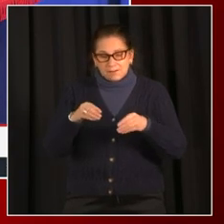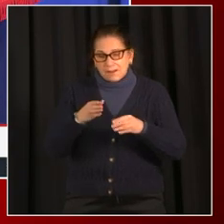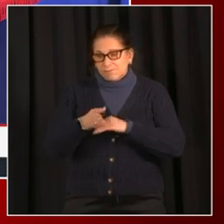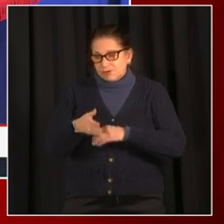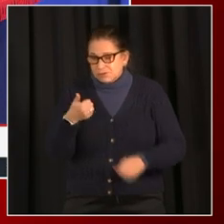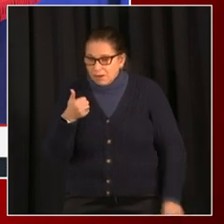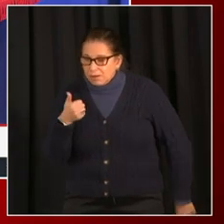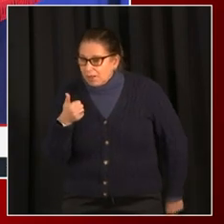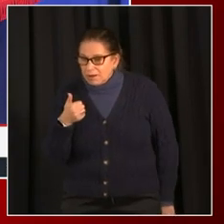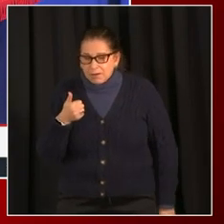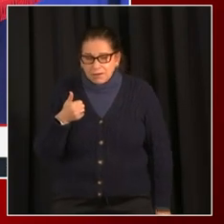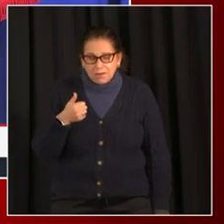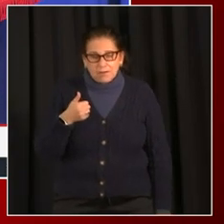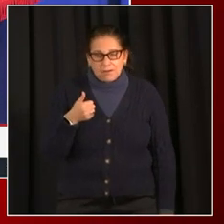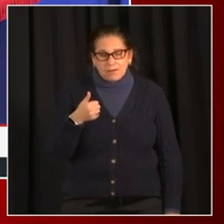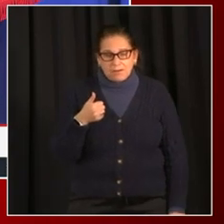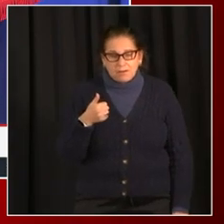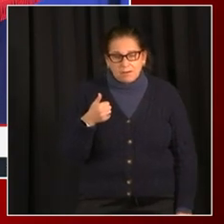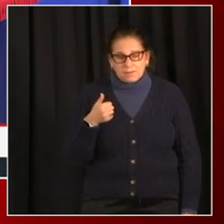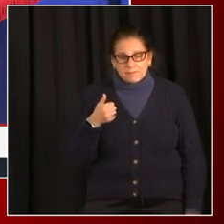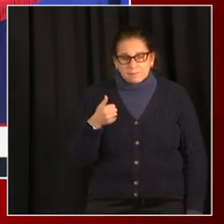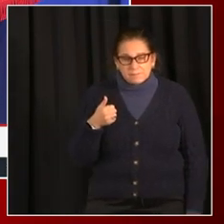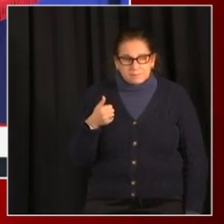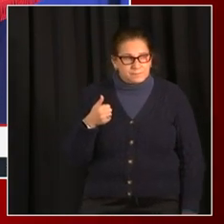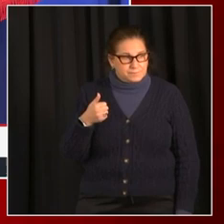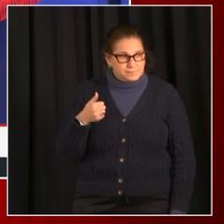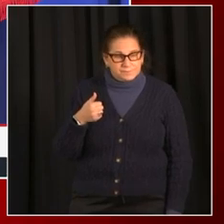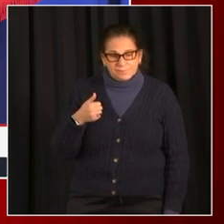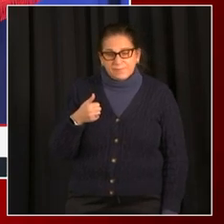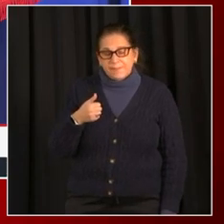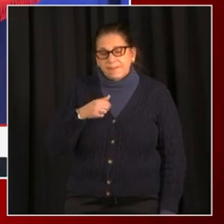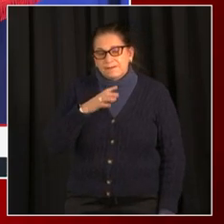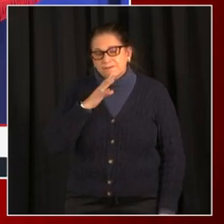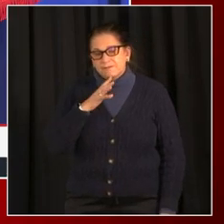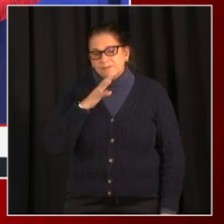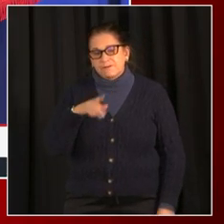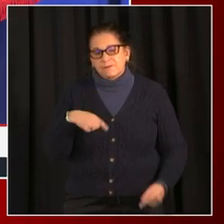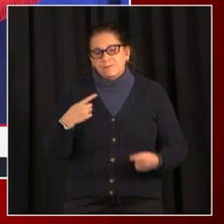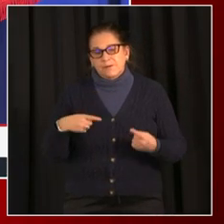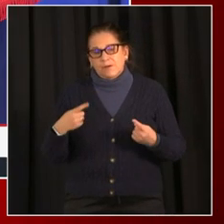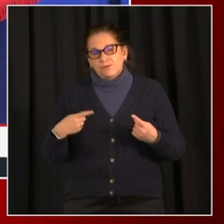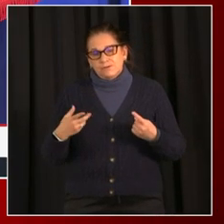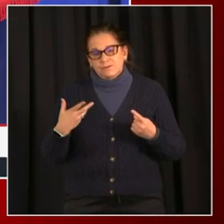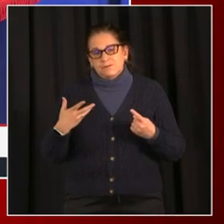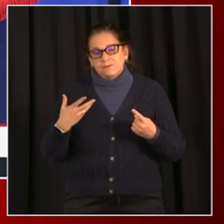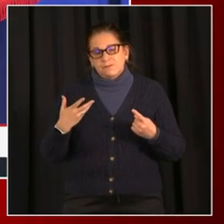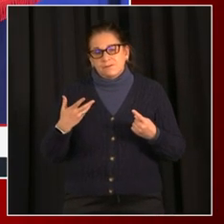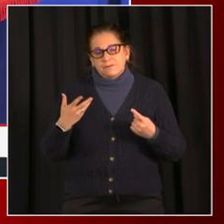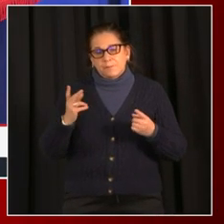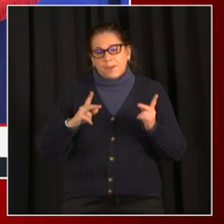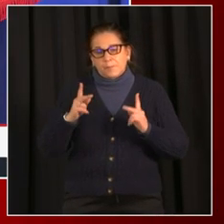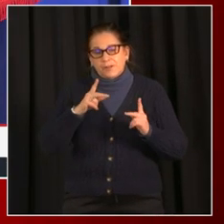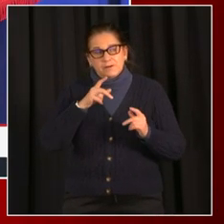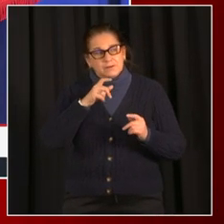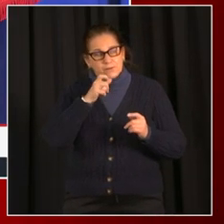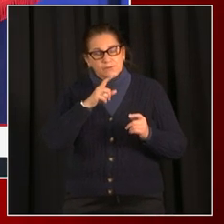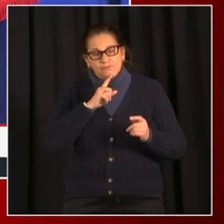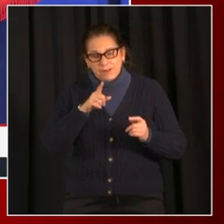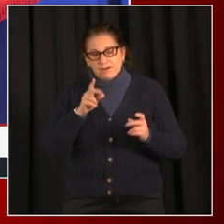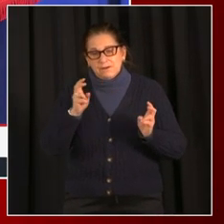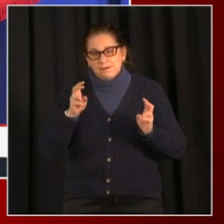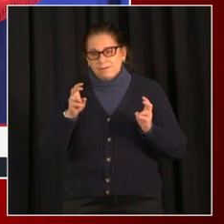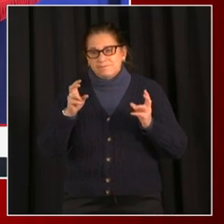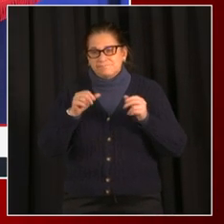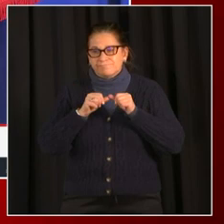back for a time the amount of people allowed in the